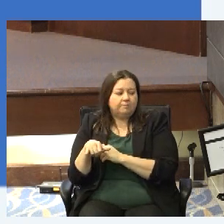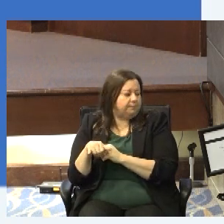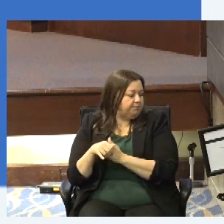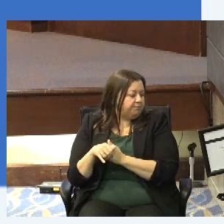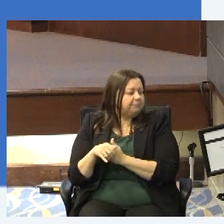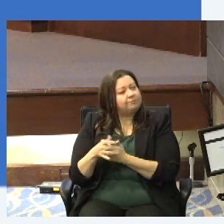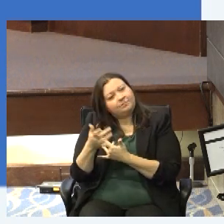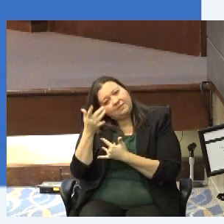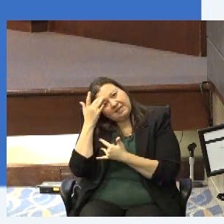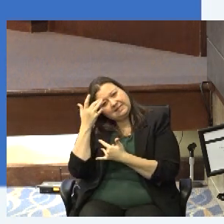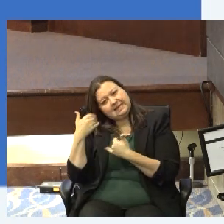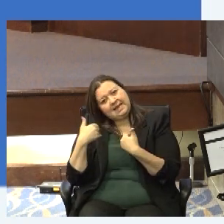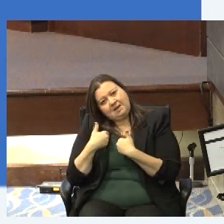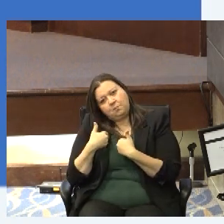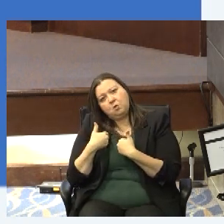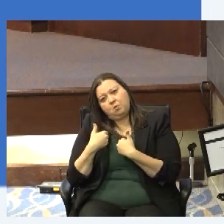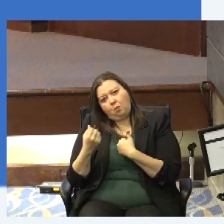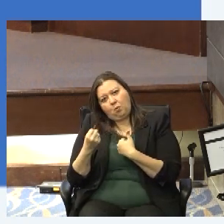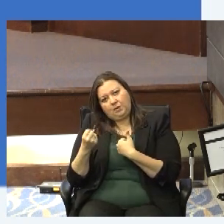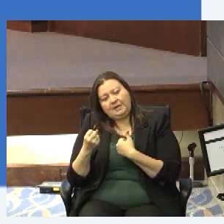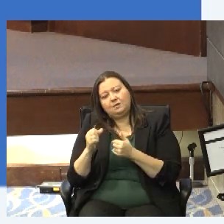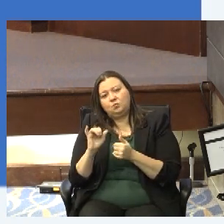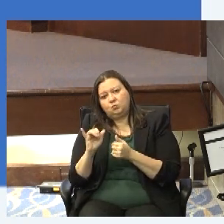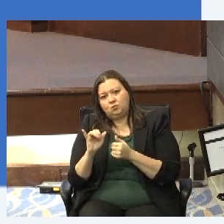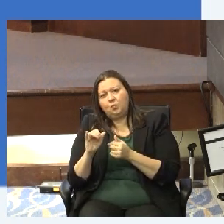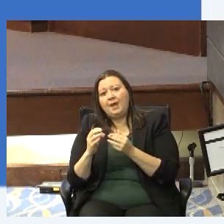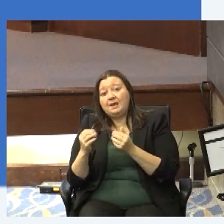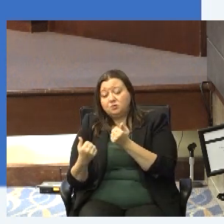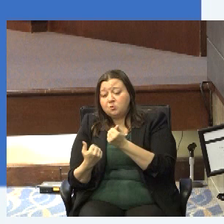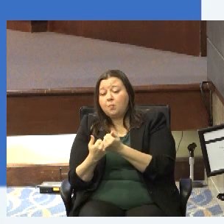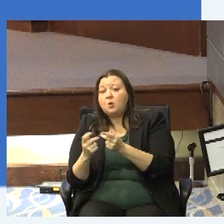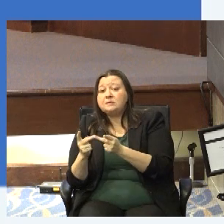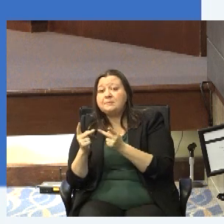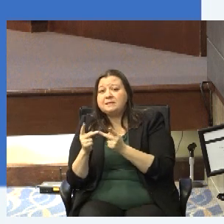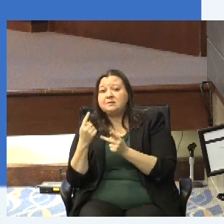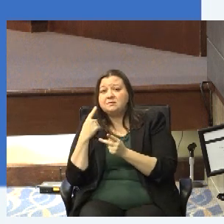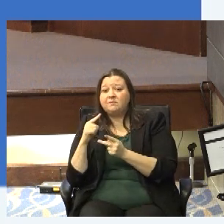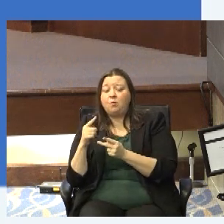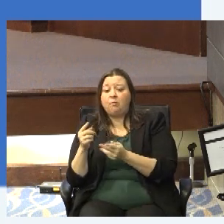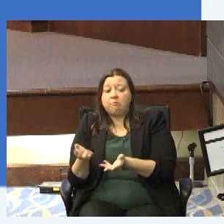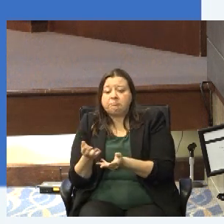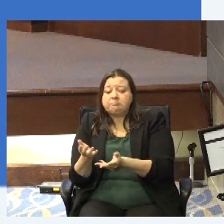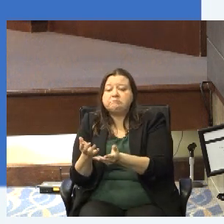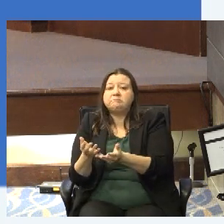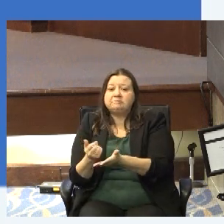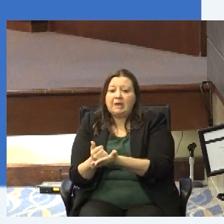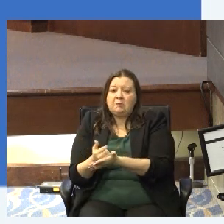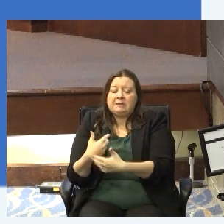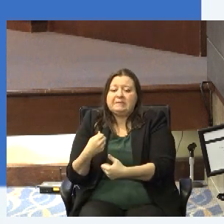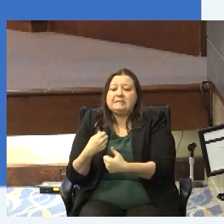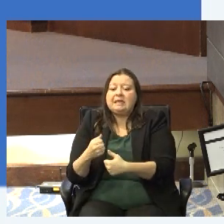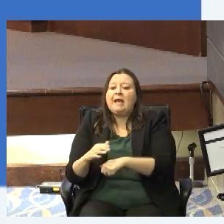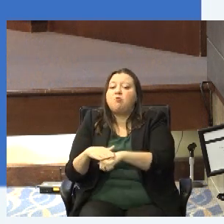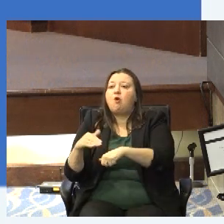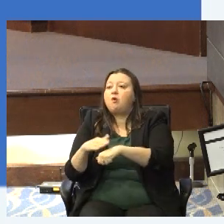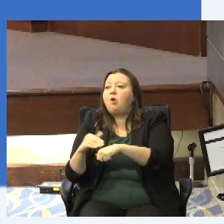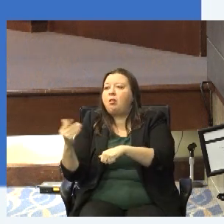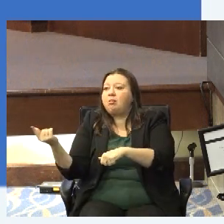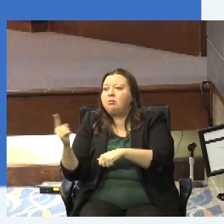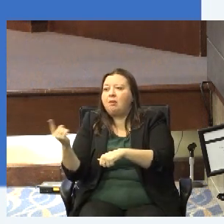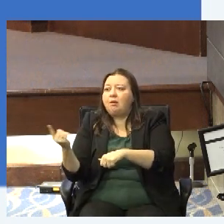animal holding, along with support spaces for officing and on-call